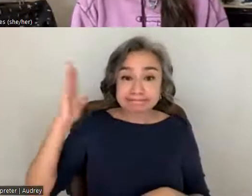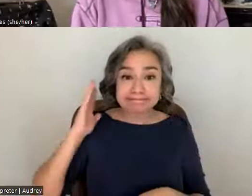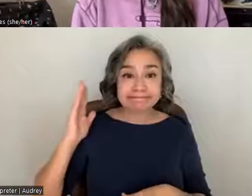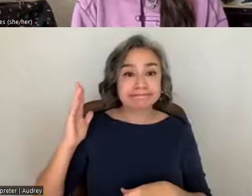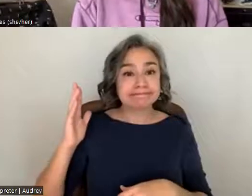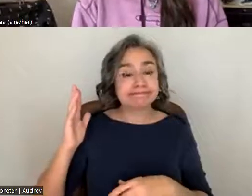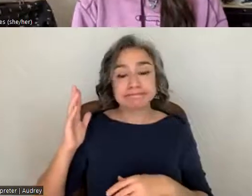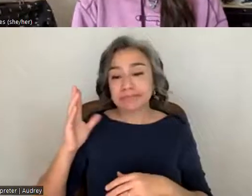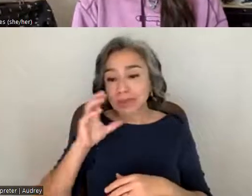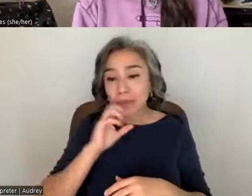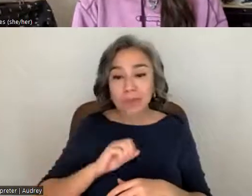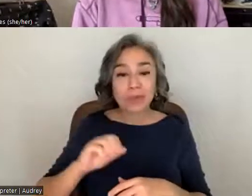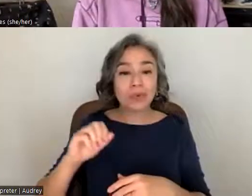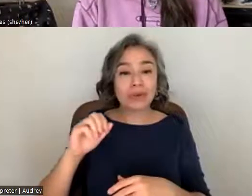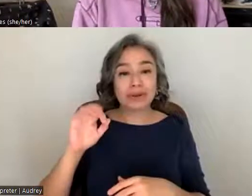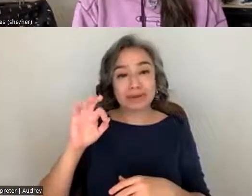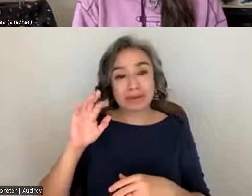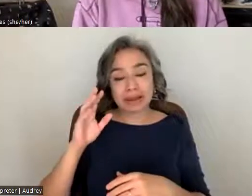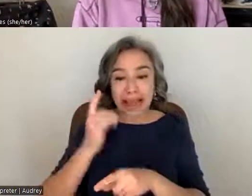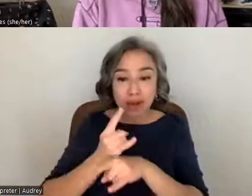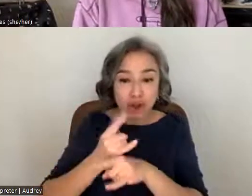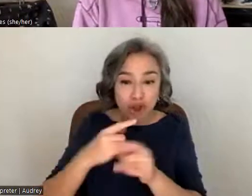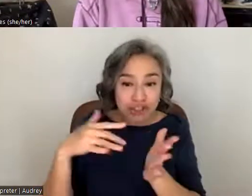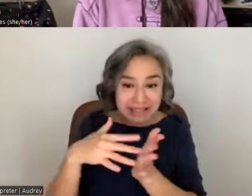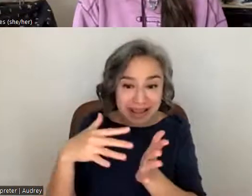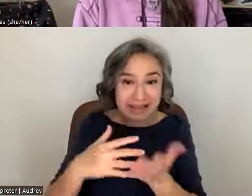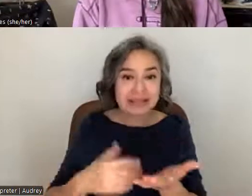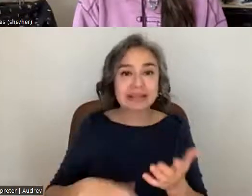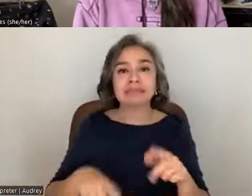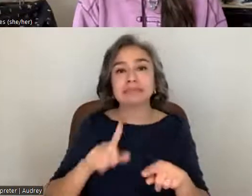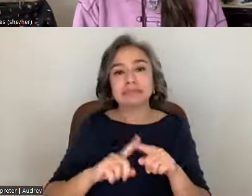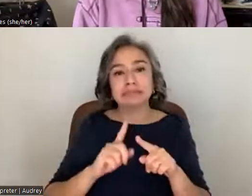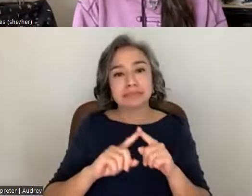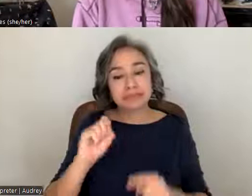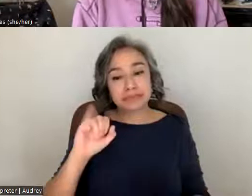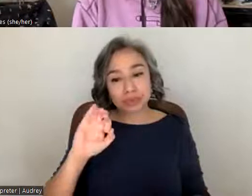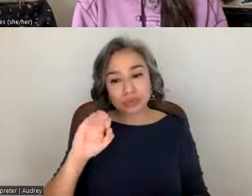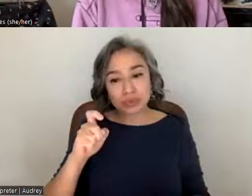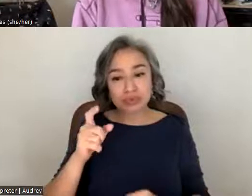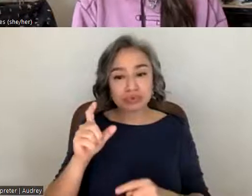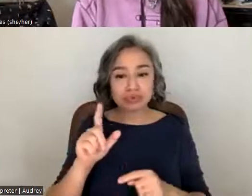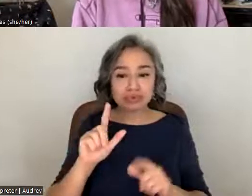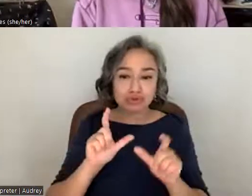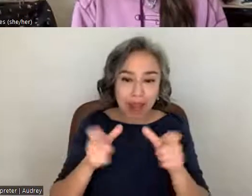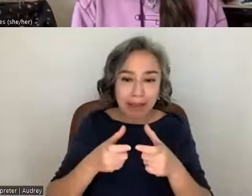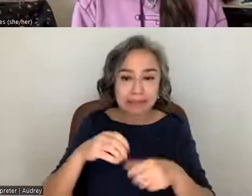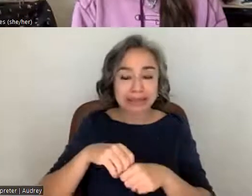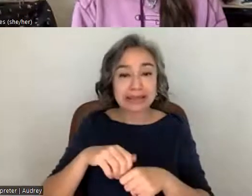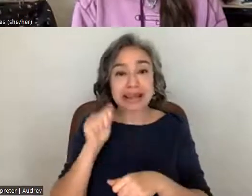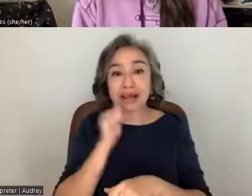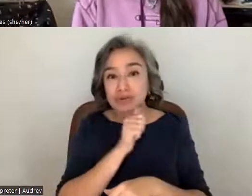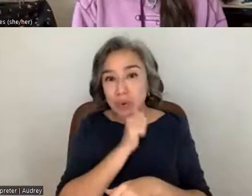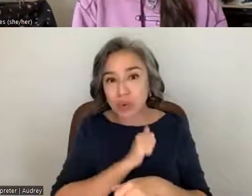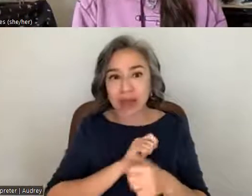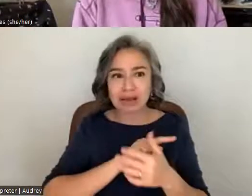alcohol study or the Havasu tribe in Arizona. All of those components really